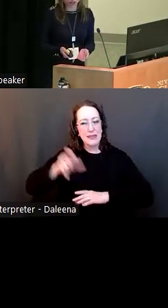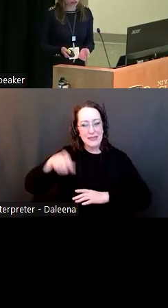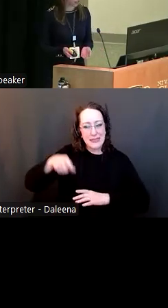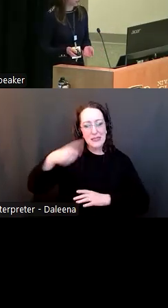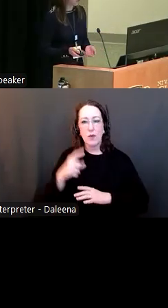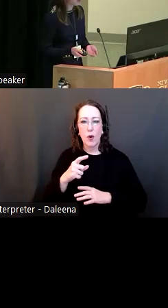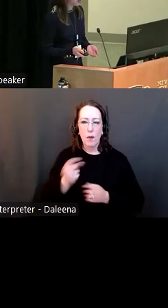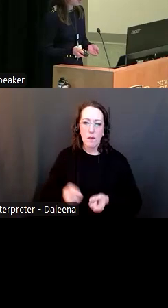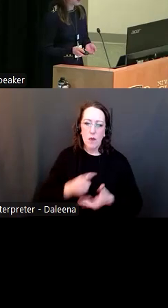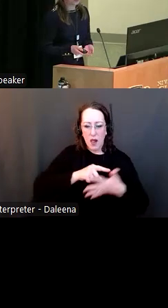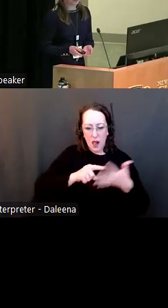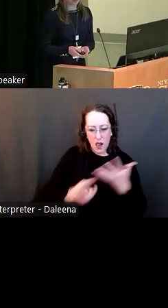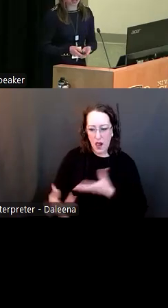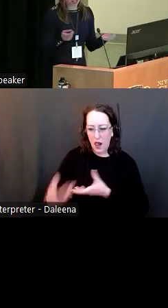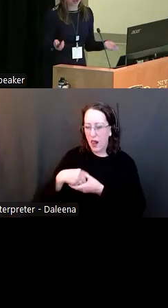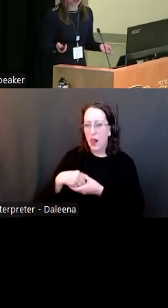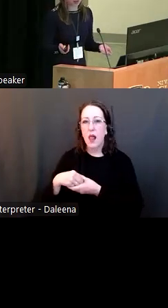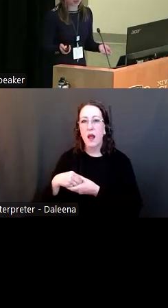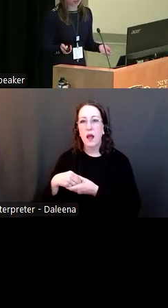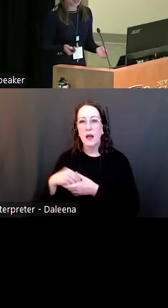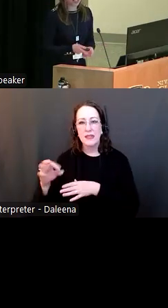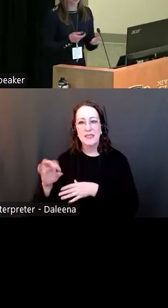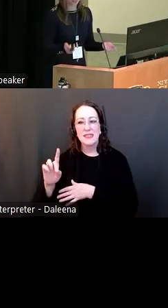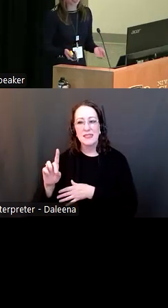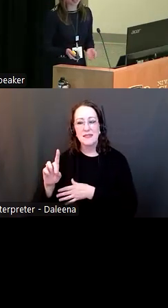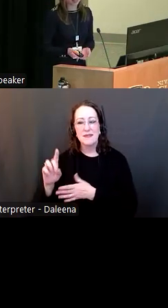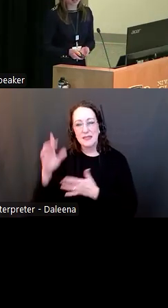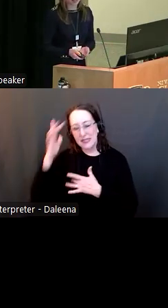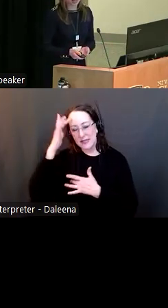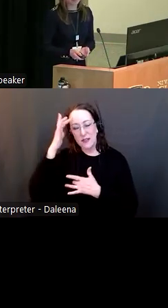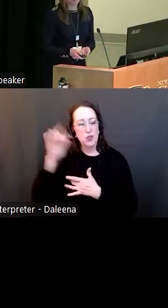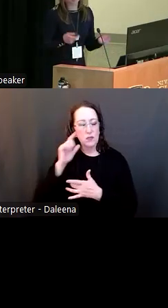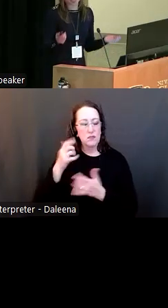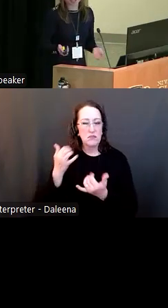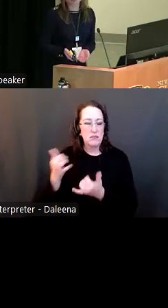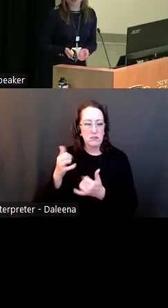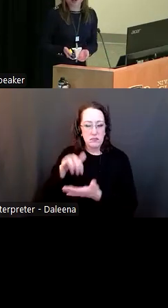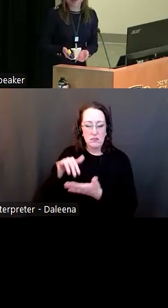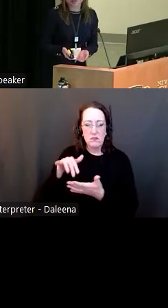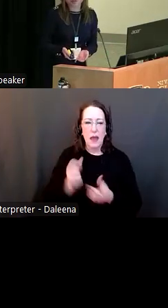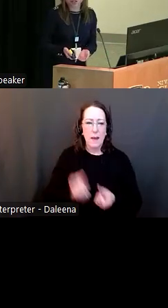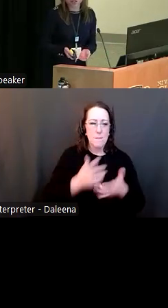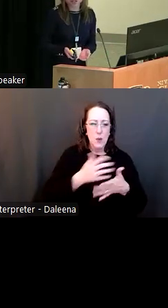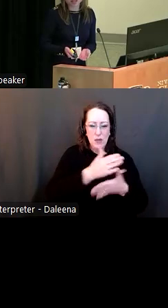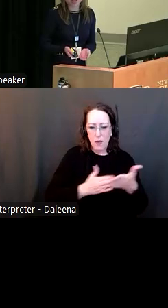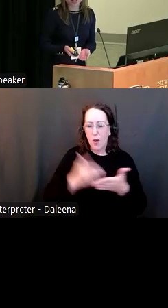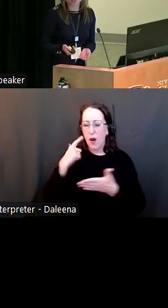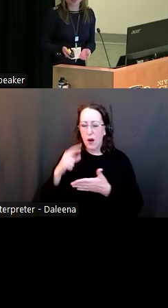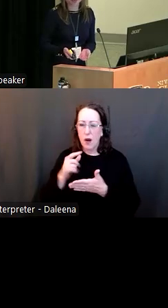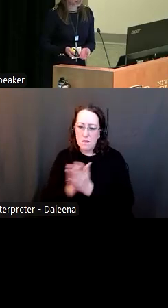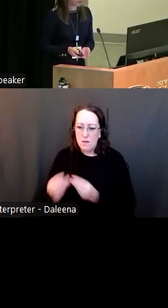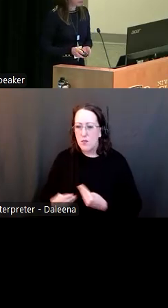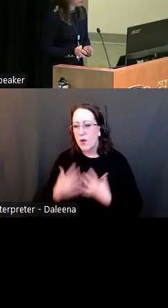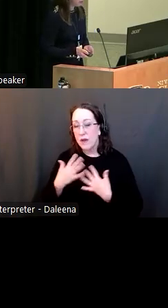motivation dysfunction known by contemporary research? So does it address that multi-stage model of motivation that I